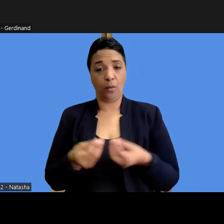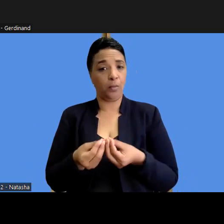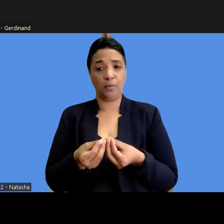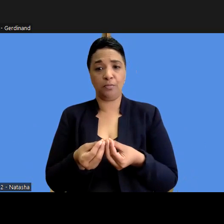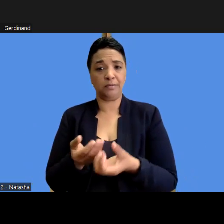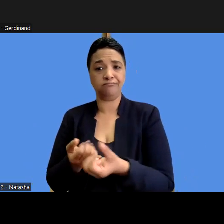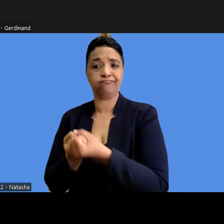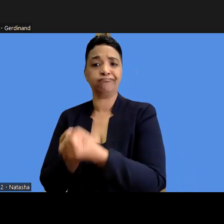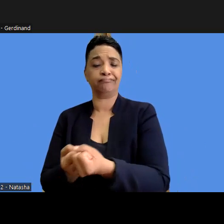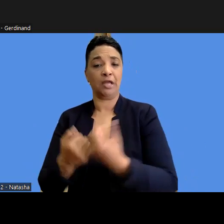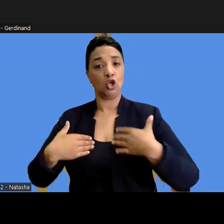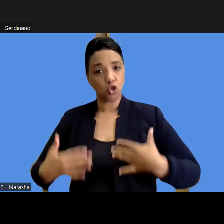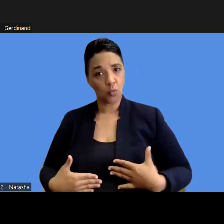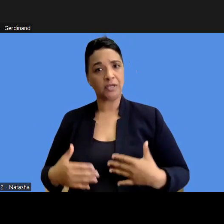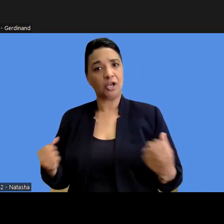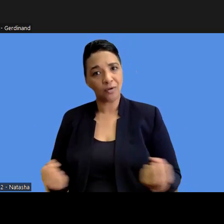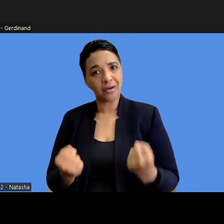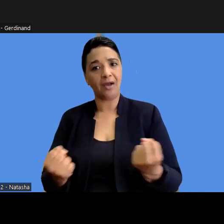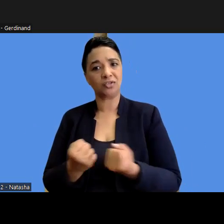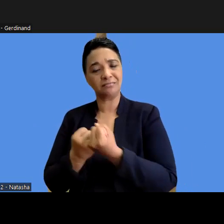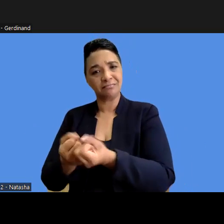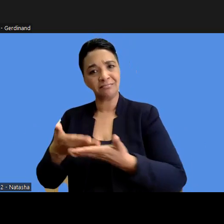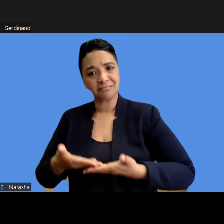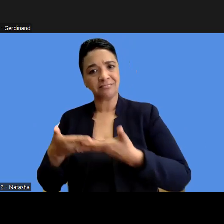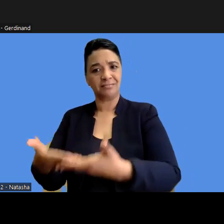provincial level to ensure the disability inclusion,